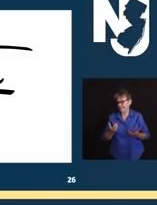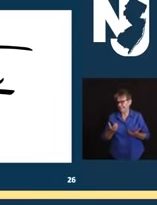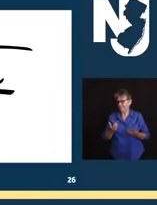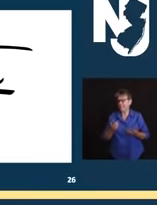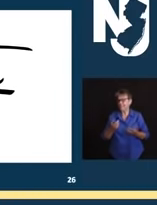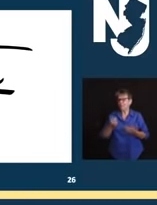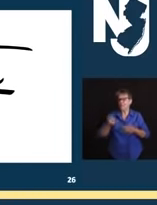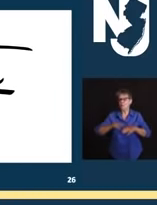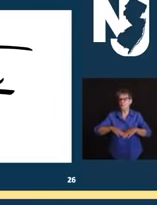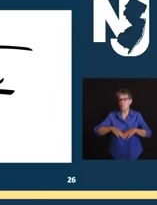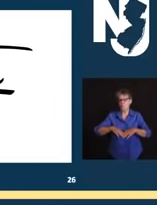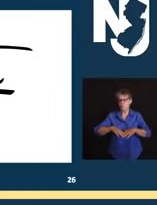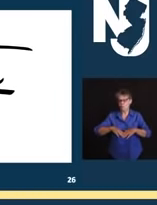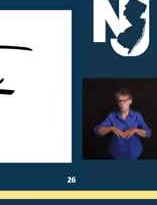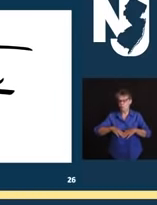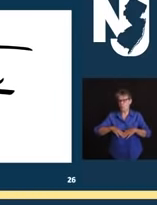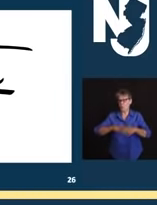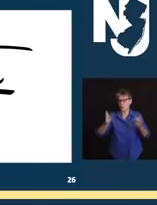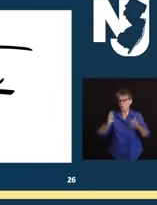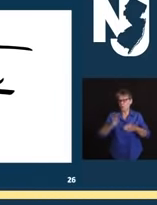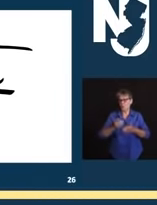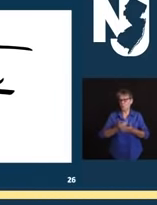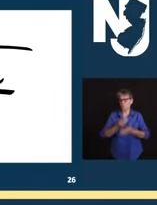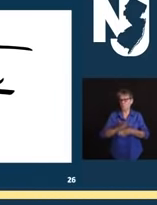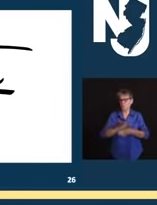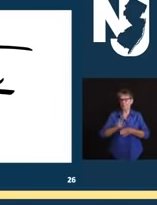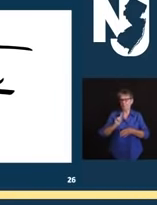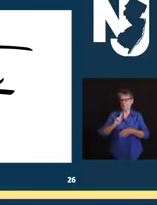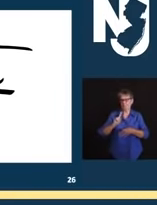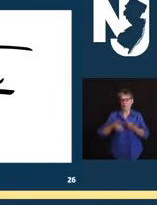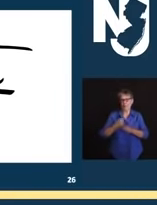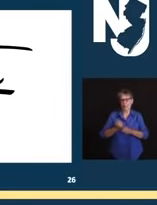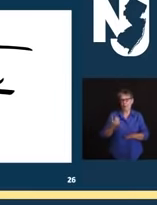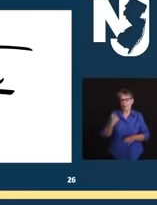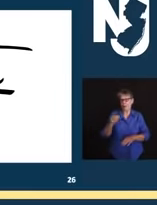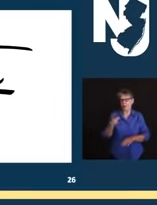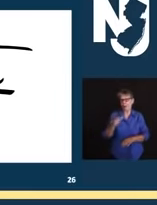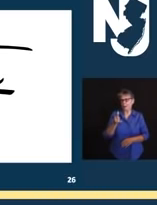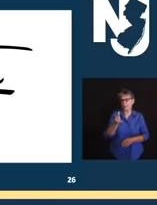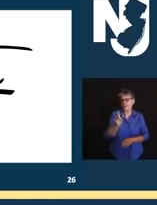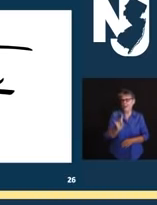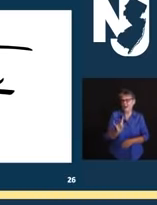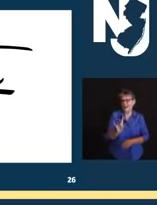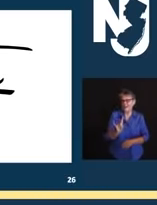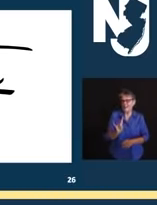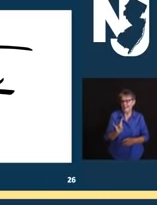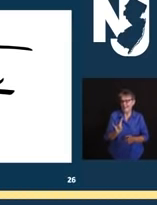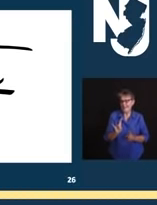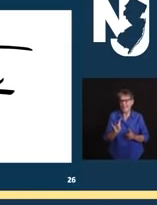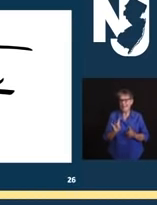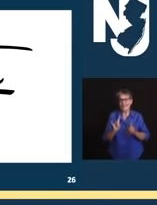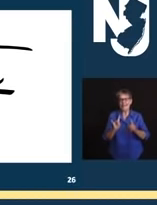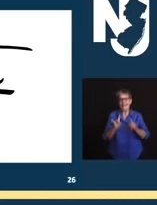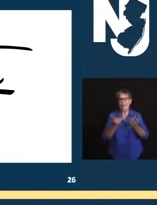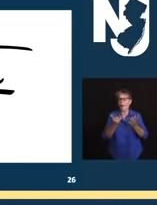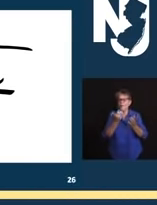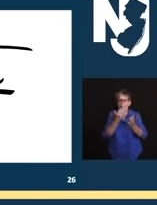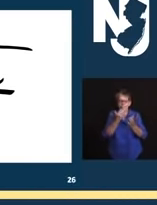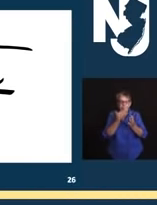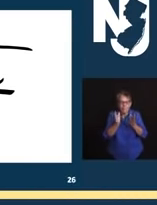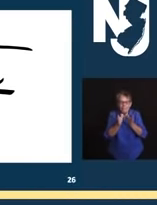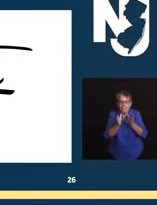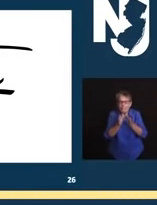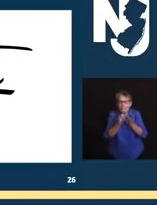exactly 2 years ago, grew to become a 15-member team. But then the public health emergency hit, and A-List had to close